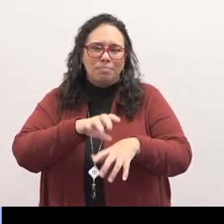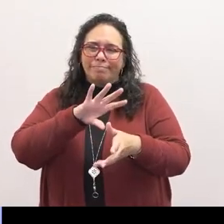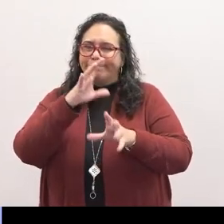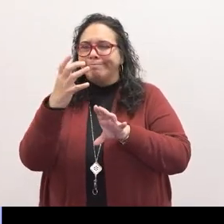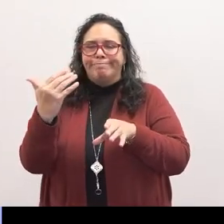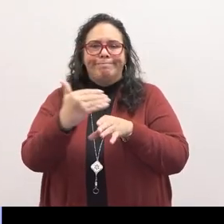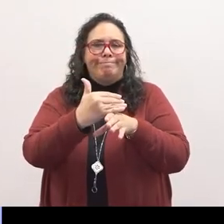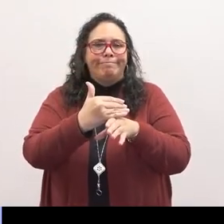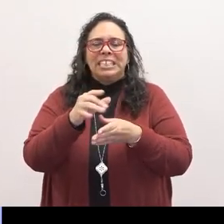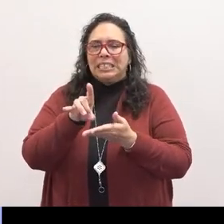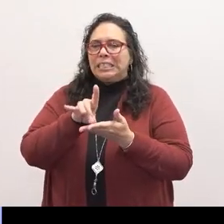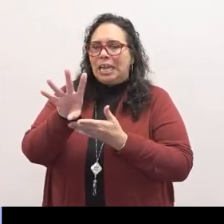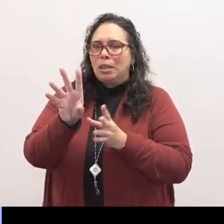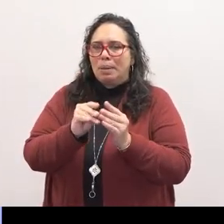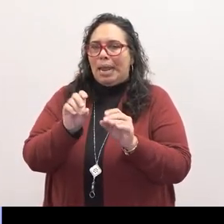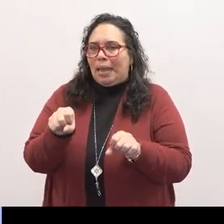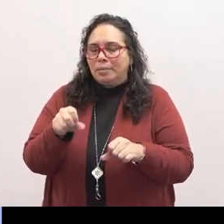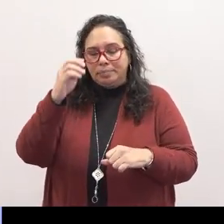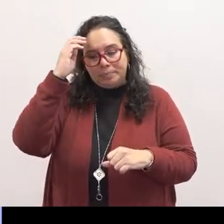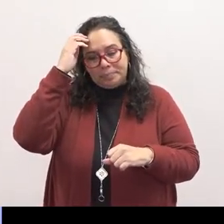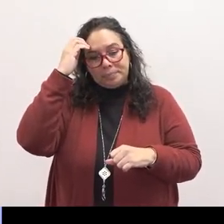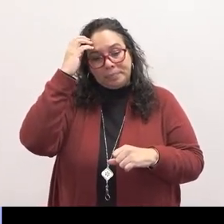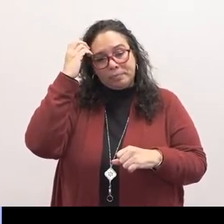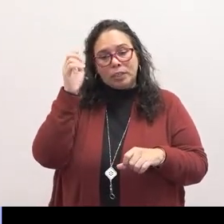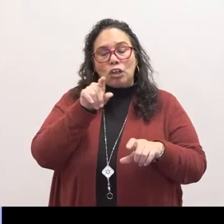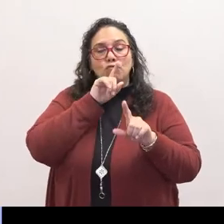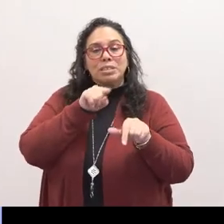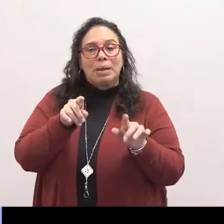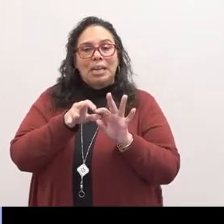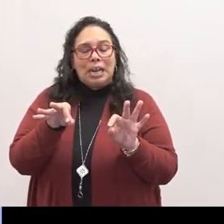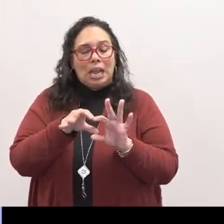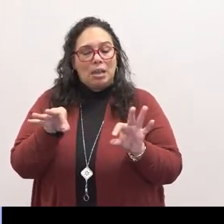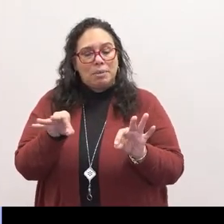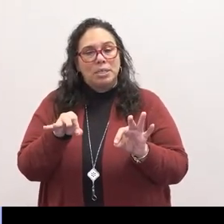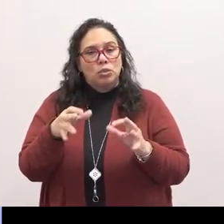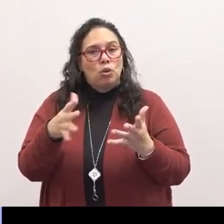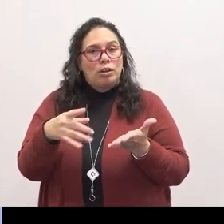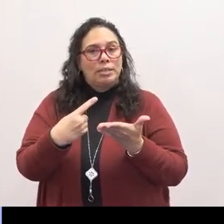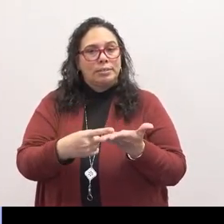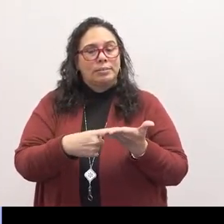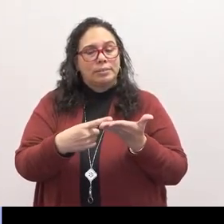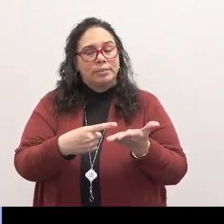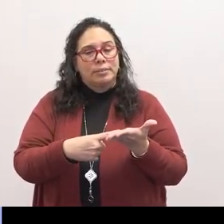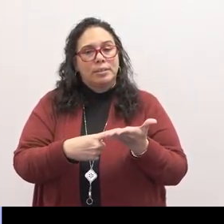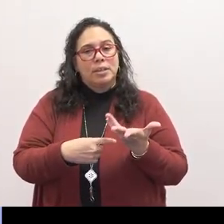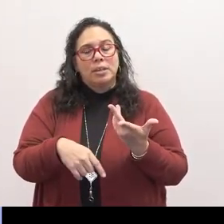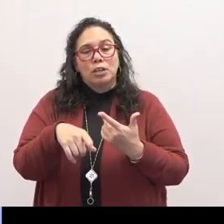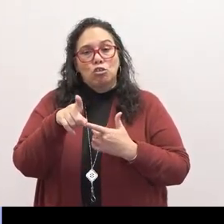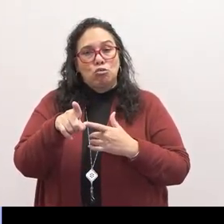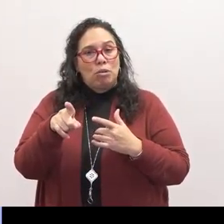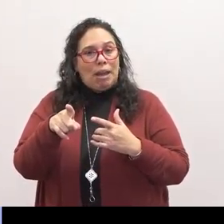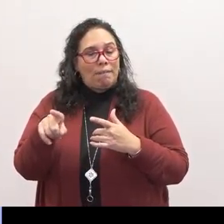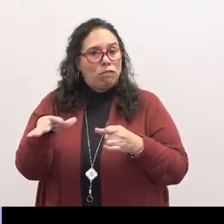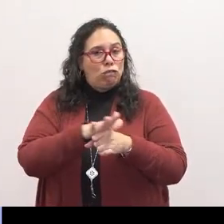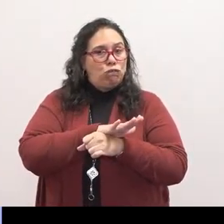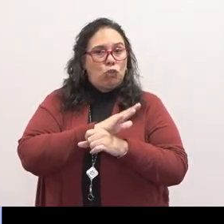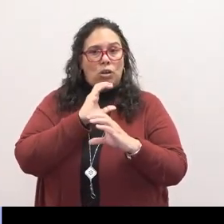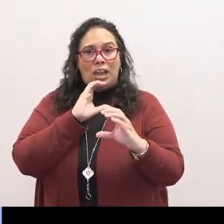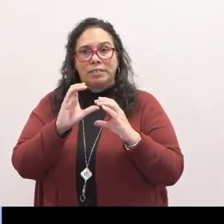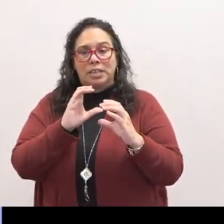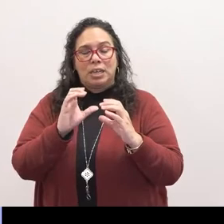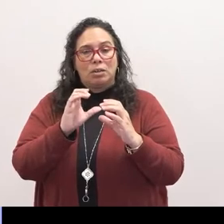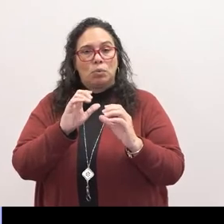meeting. Responding to comments, we've talked about that a little bit tonight, actually. On agenda items, you can have a full conversation with a